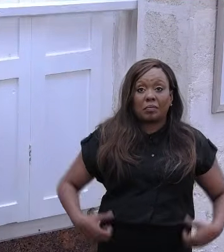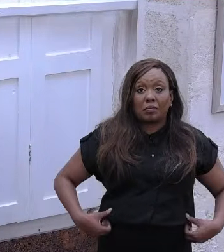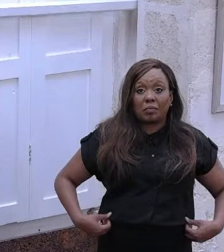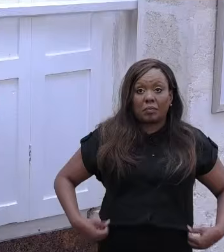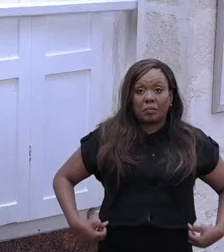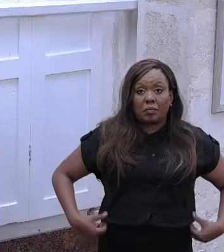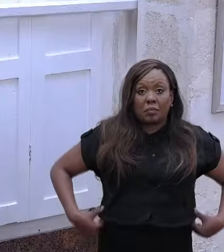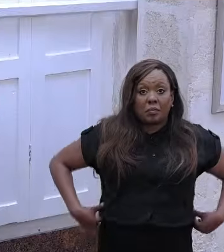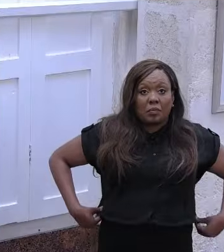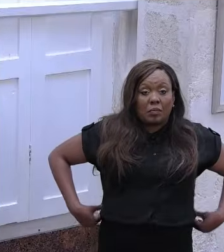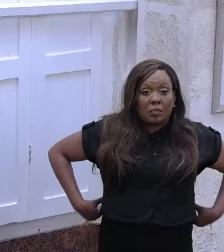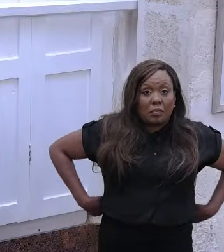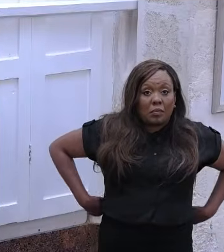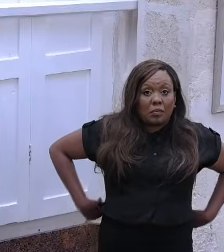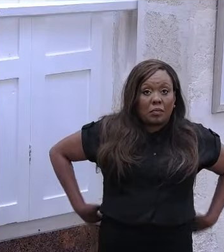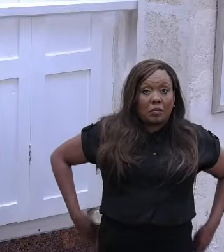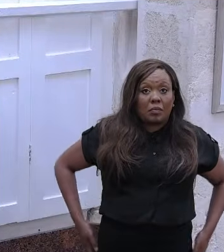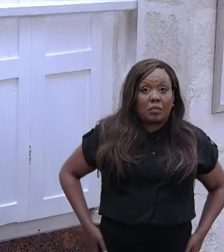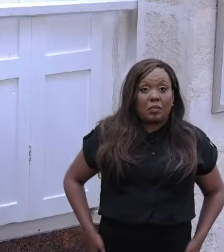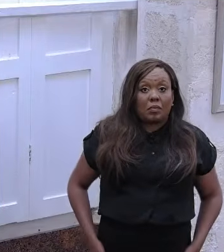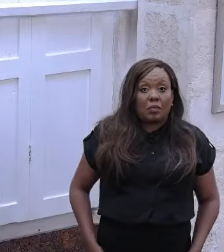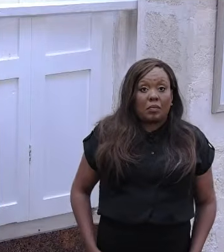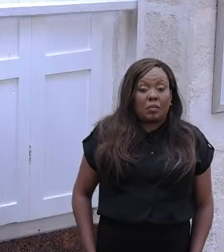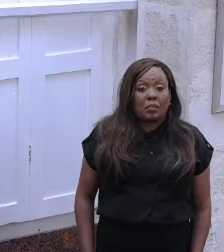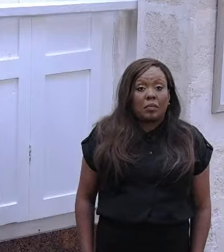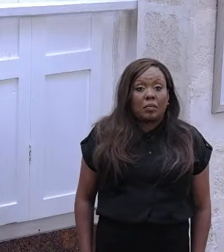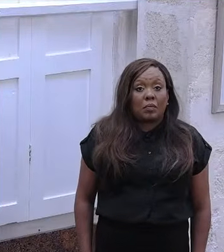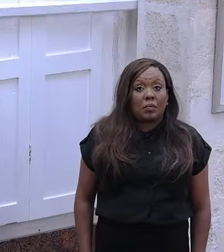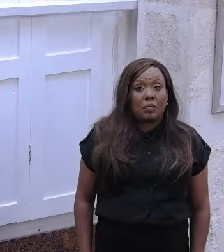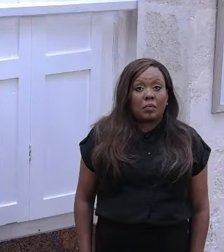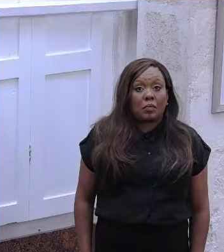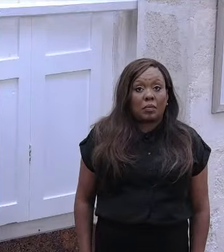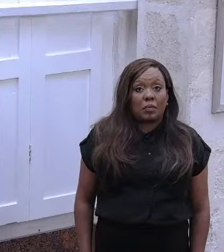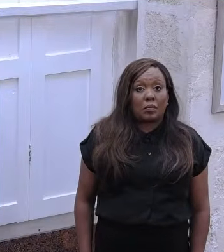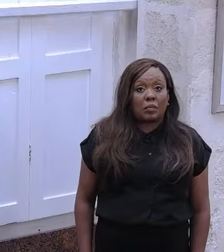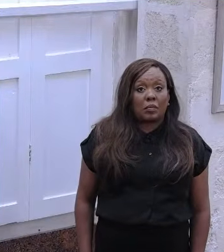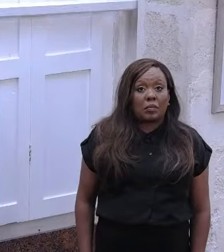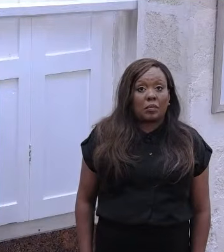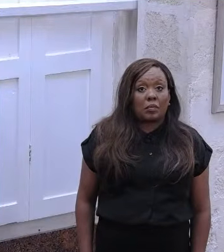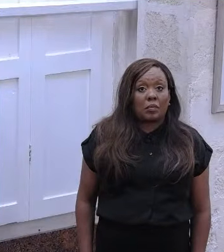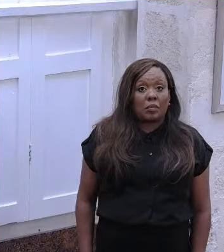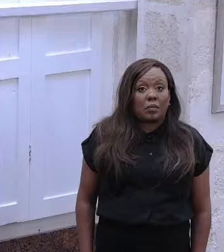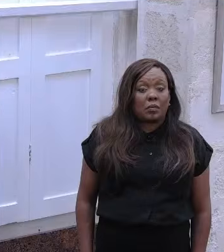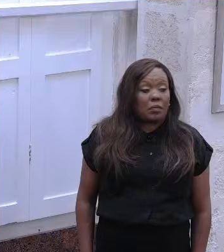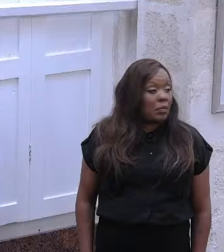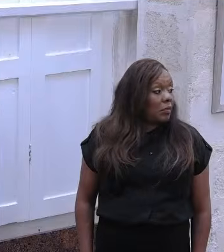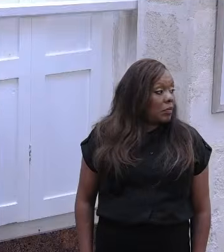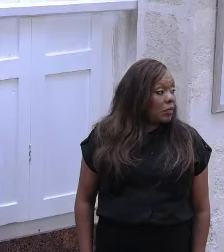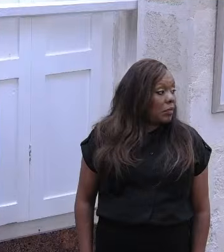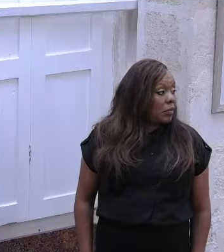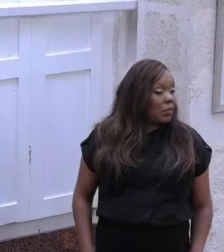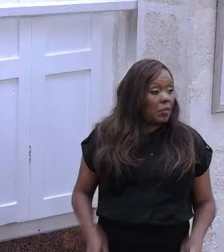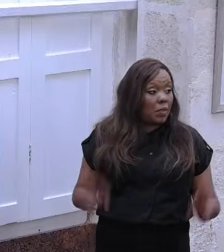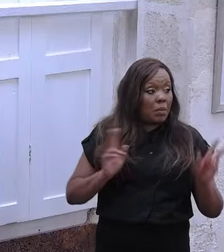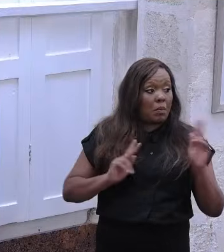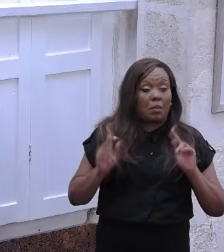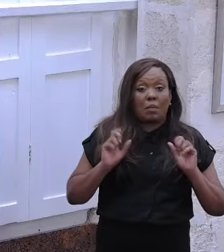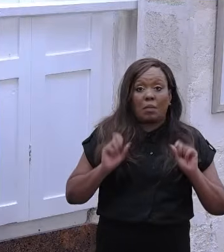Or we want to allow persons to do the individual submissions on this one?